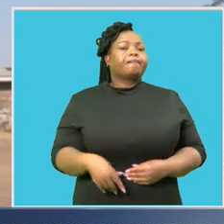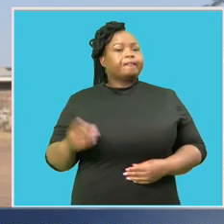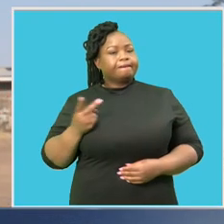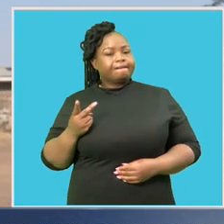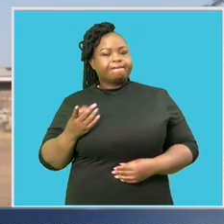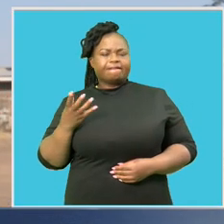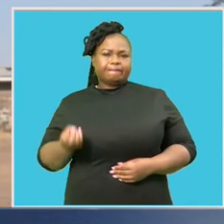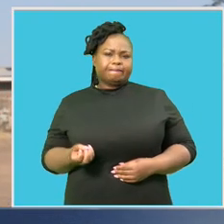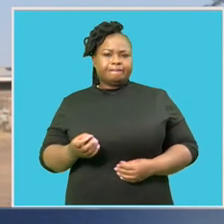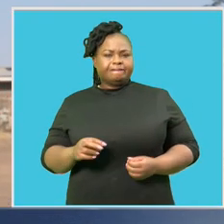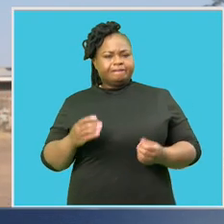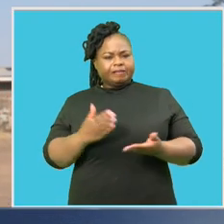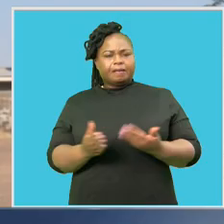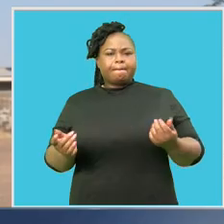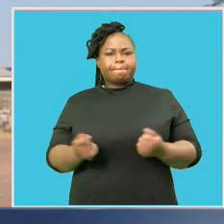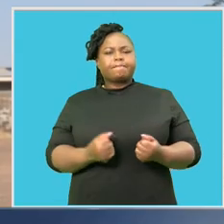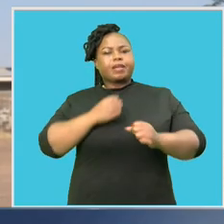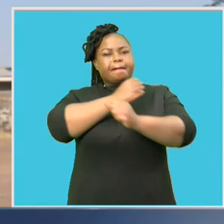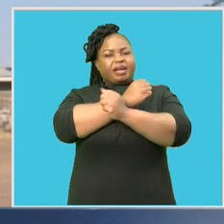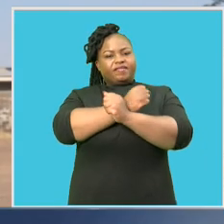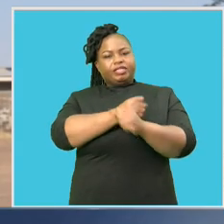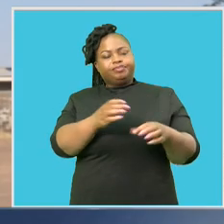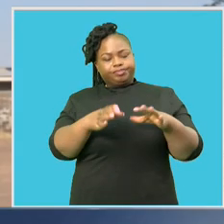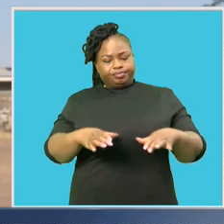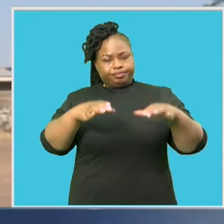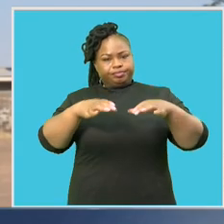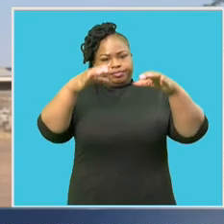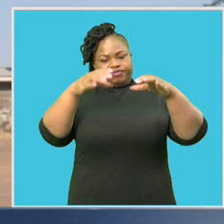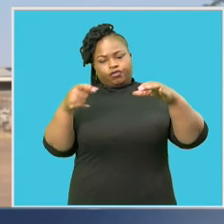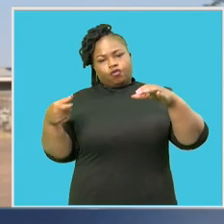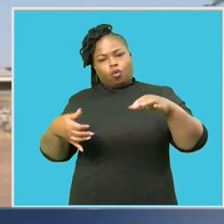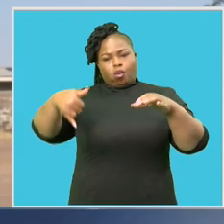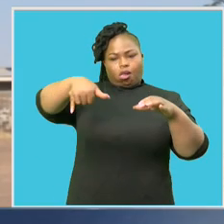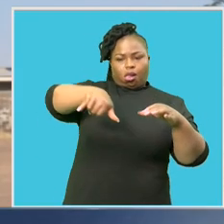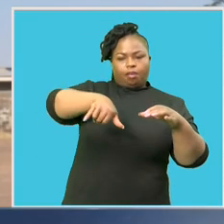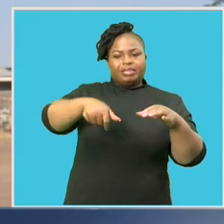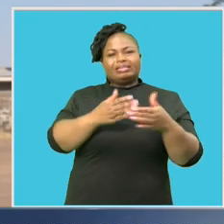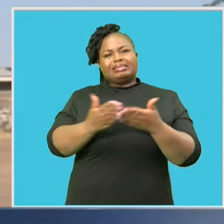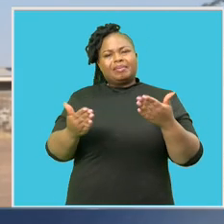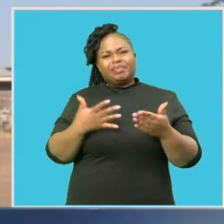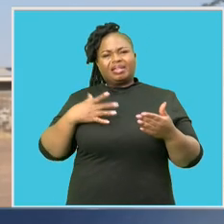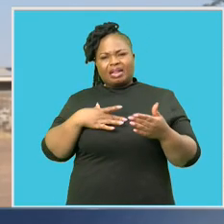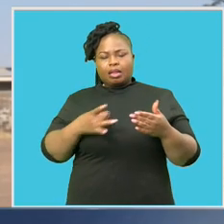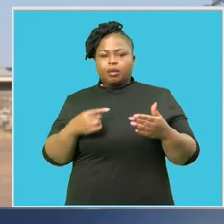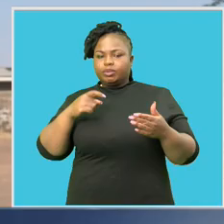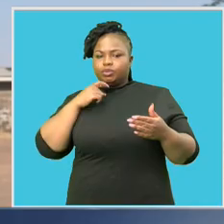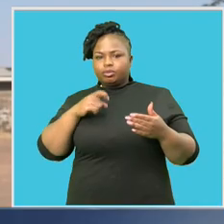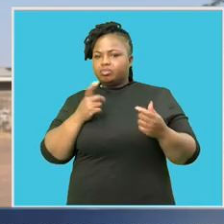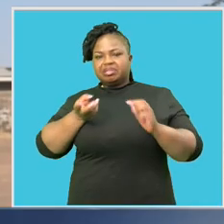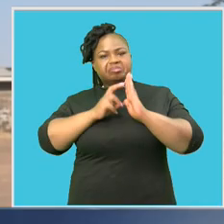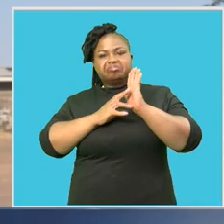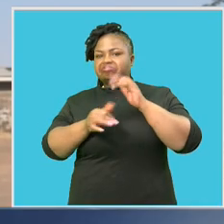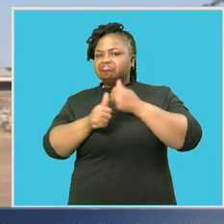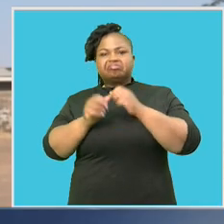indaba yeyitofu lezi ama-paraffin, umningi wazo azikho regulated. Abantu bathanda ukuthenga lezi tofu lezi